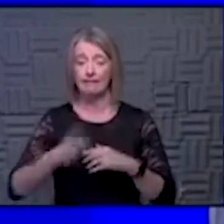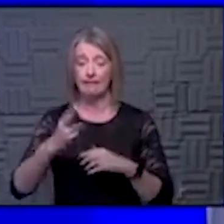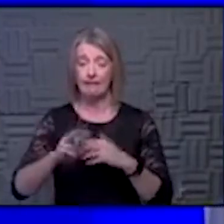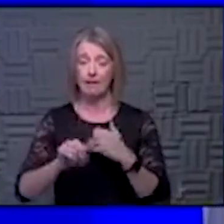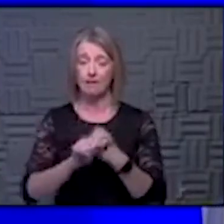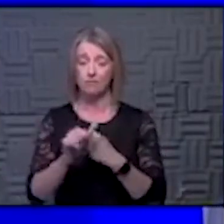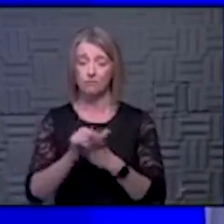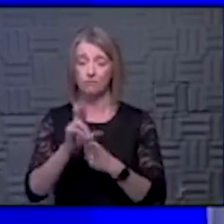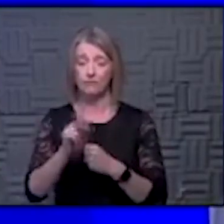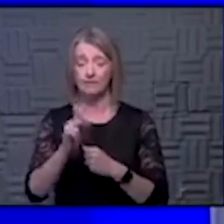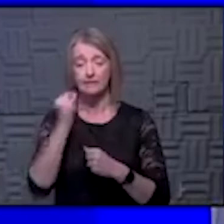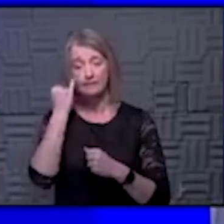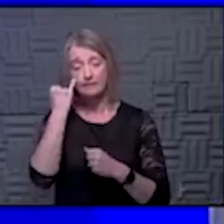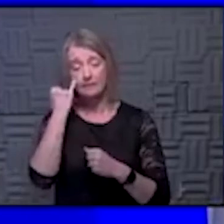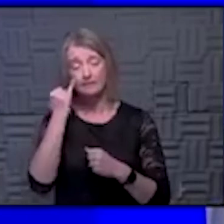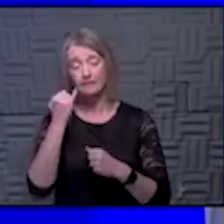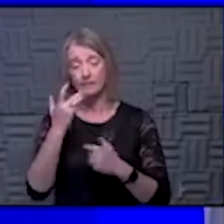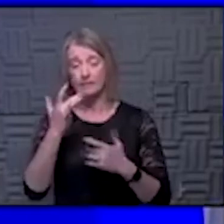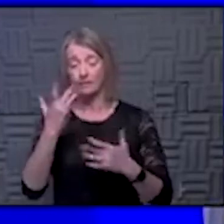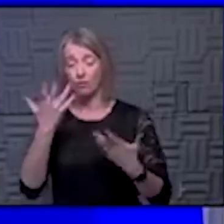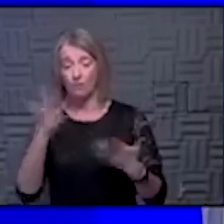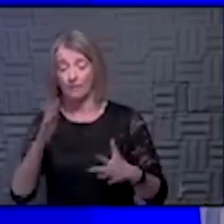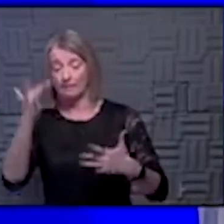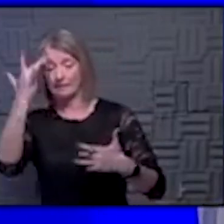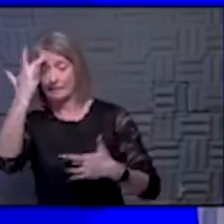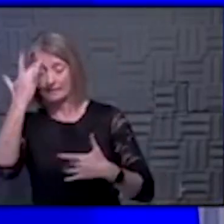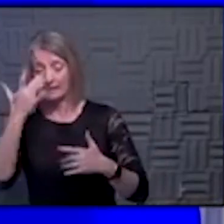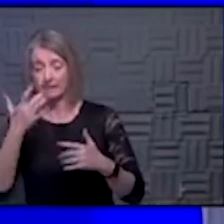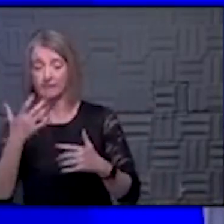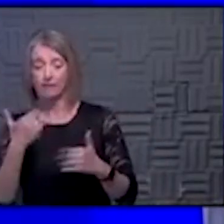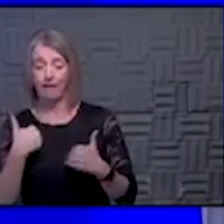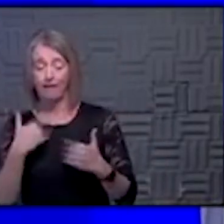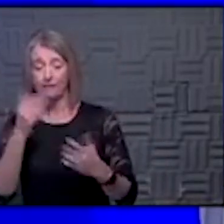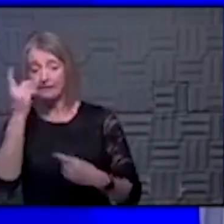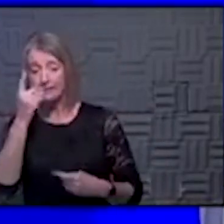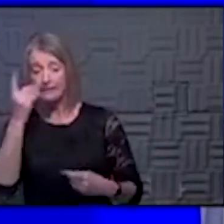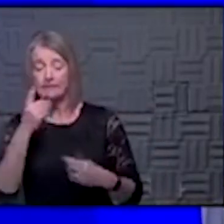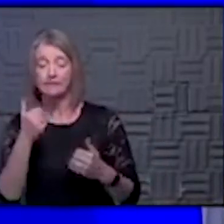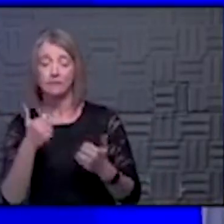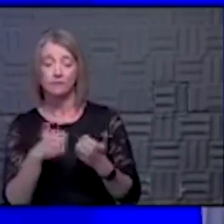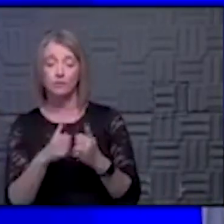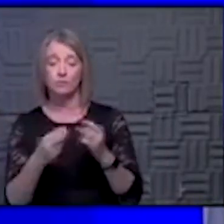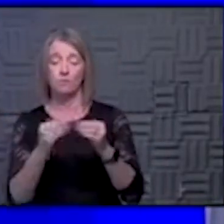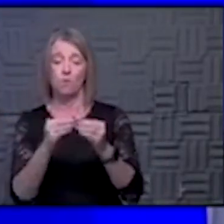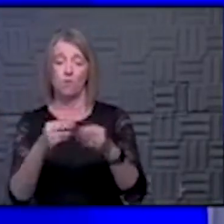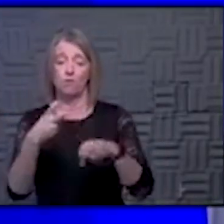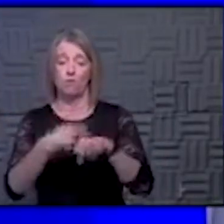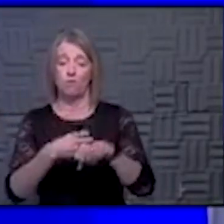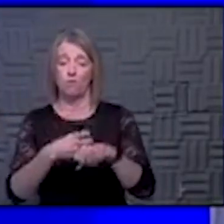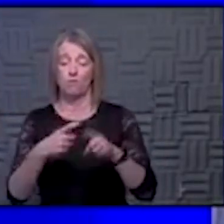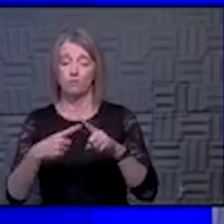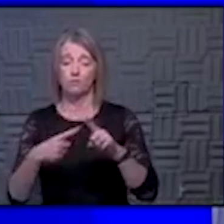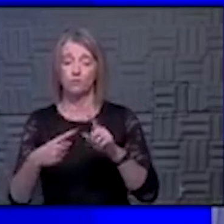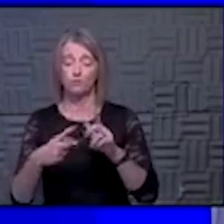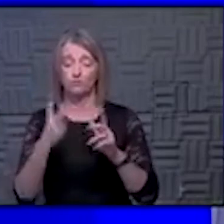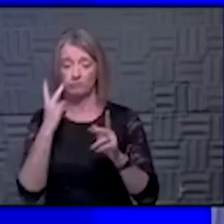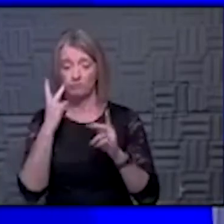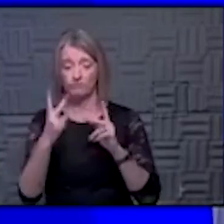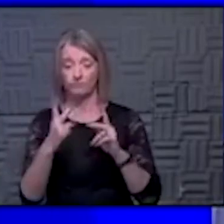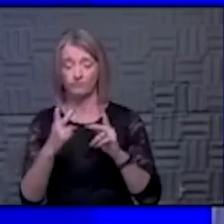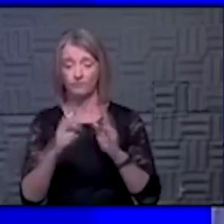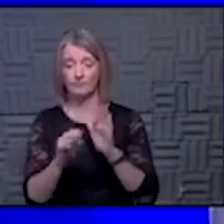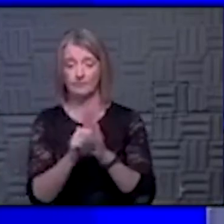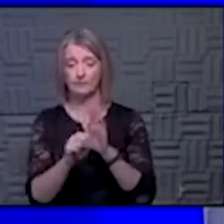It's going to be difficult if you have chronic medical conditions with symptoms, but I think symptoms that you would be looking for